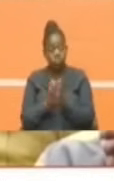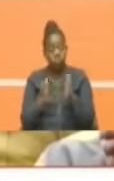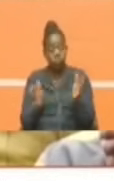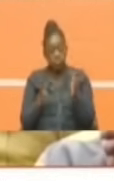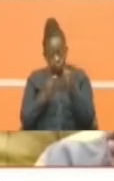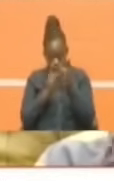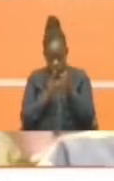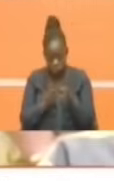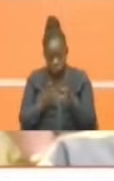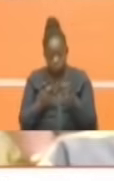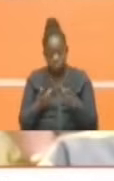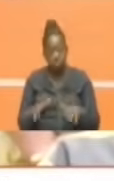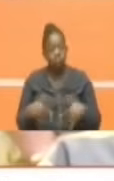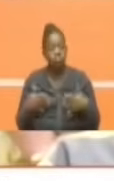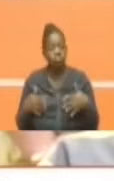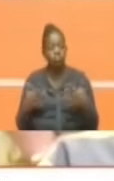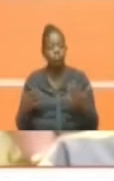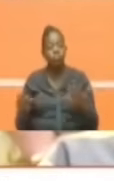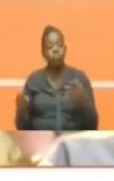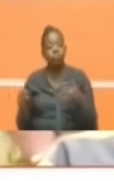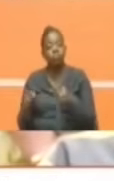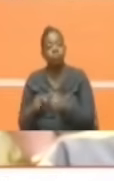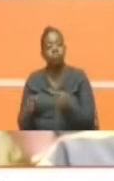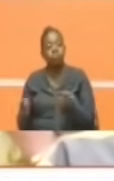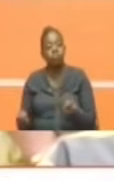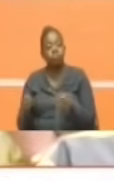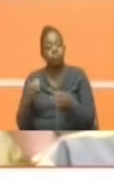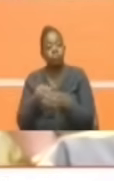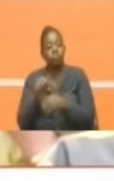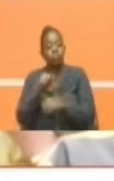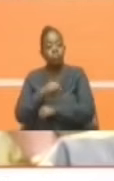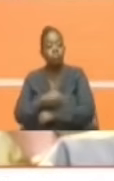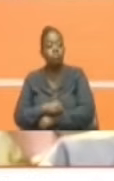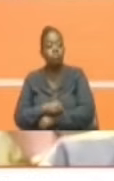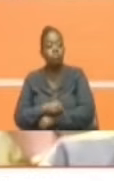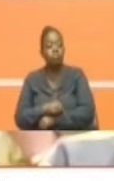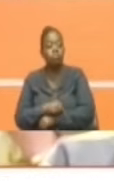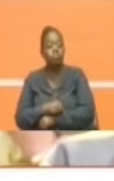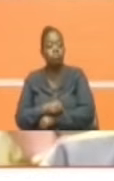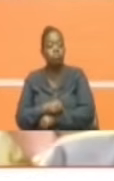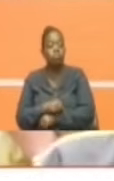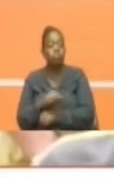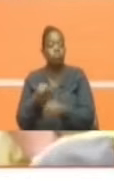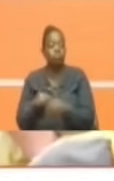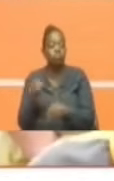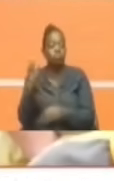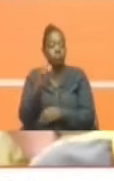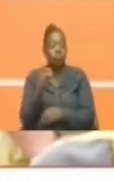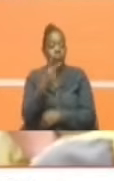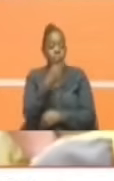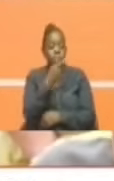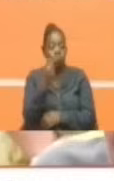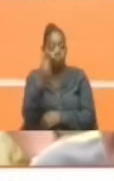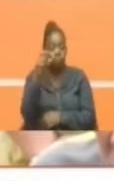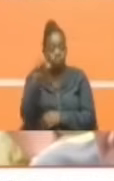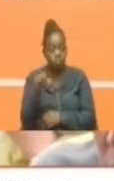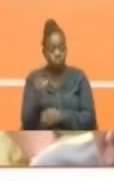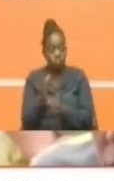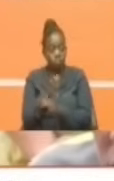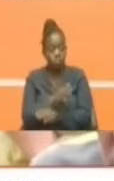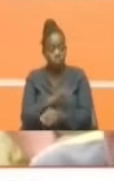Excellency, we are very grateful. And Your Excellency, I joined this school in October 2019, shortly